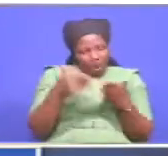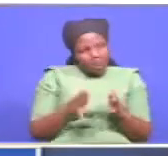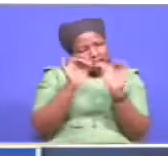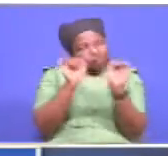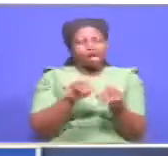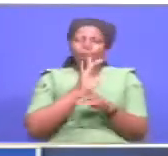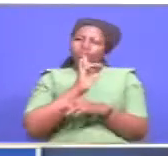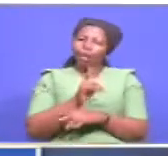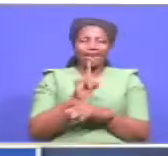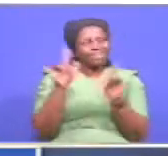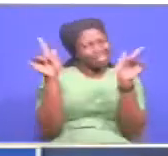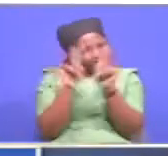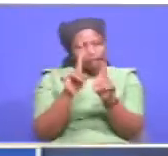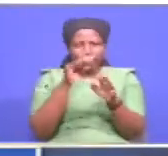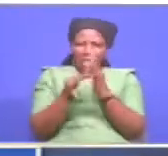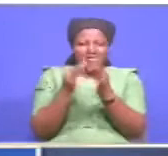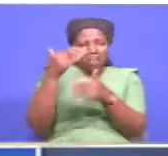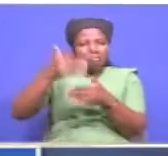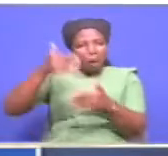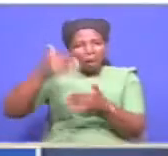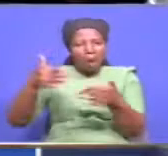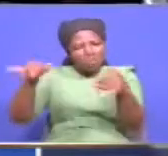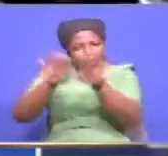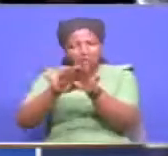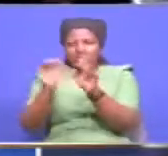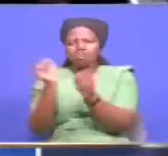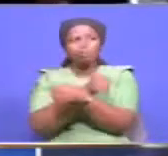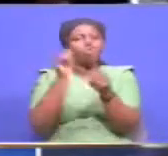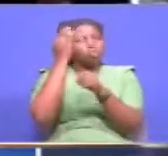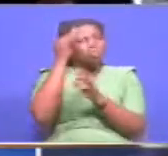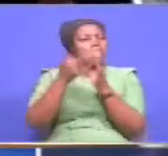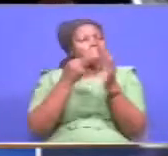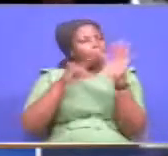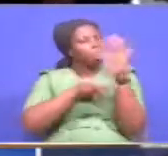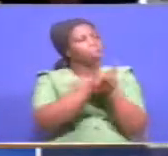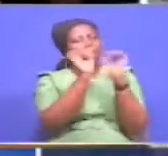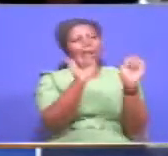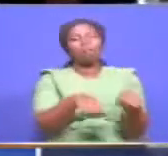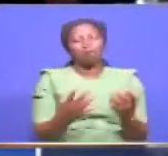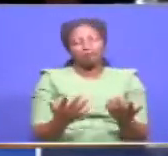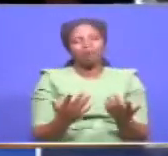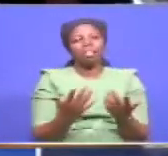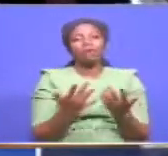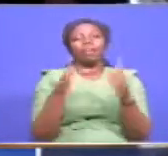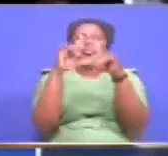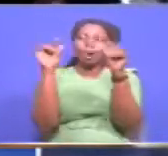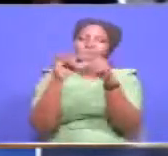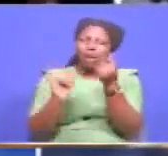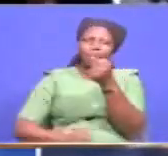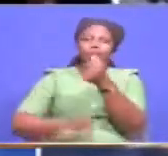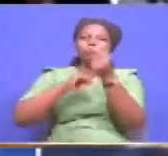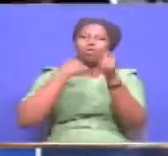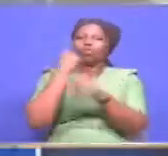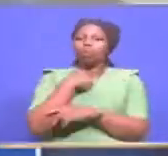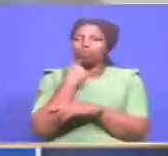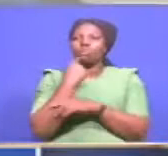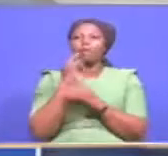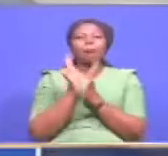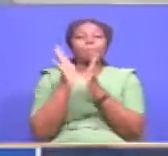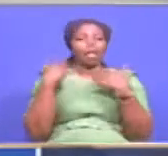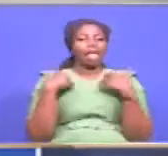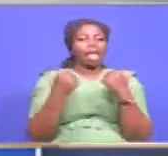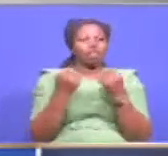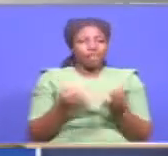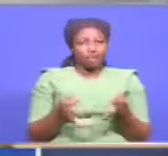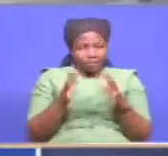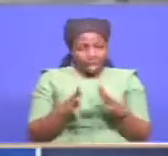be sure. And even then, you never know. Sentiments echoed by the Director of Public Health, Dr. Francis Kuria, who